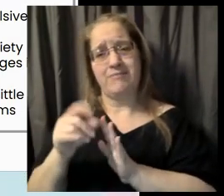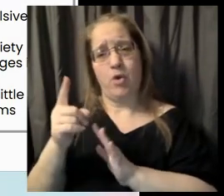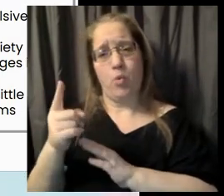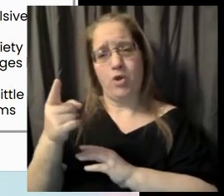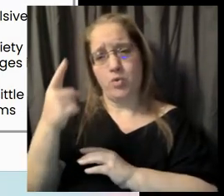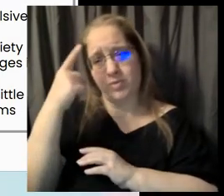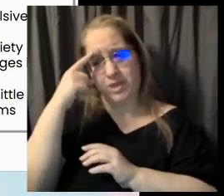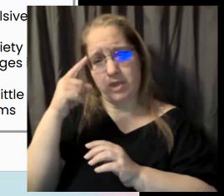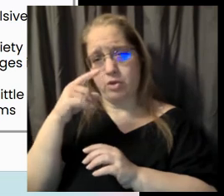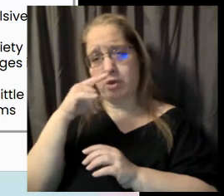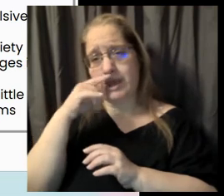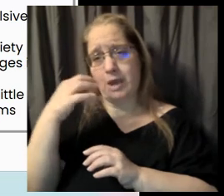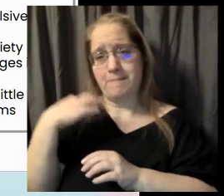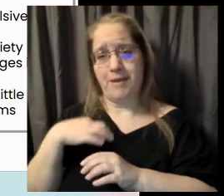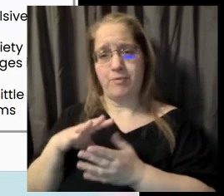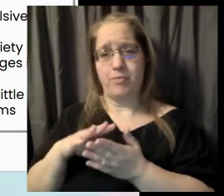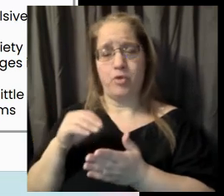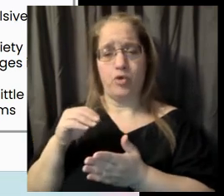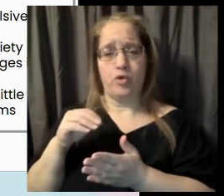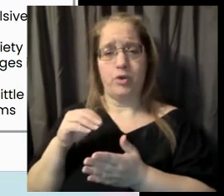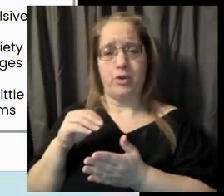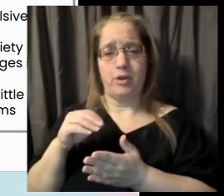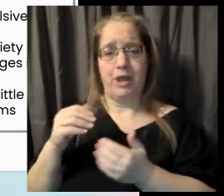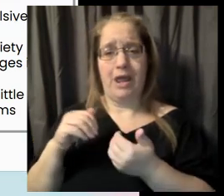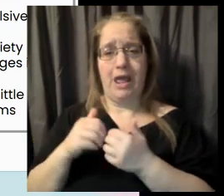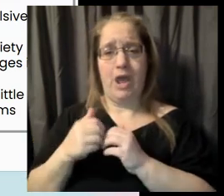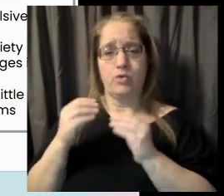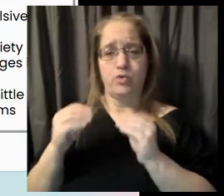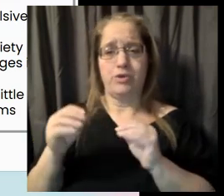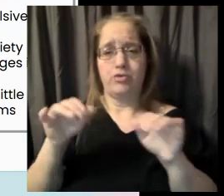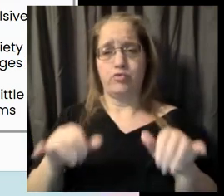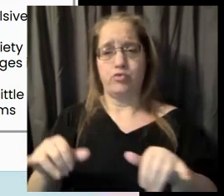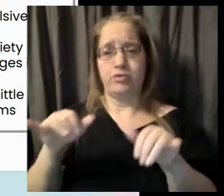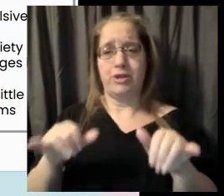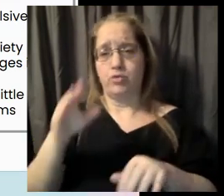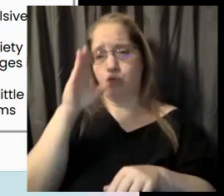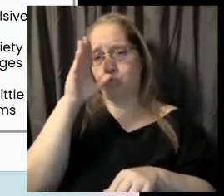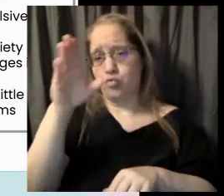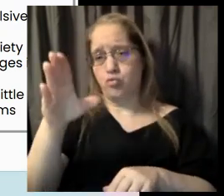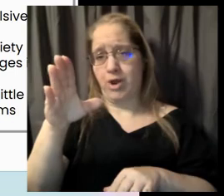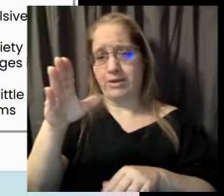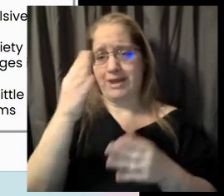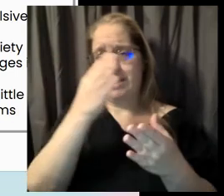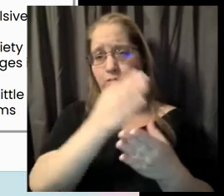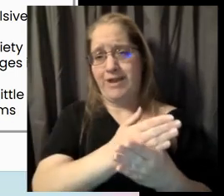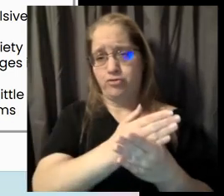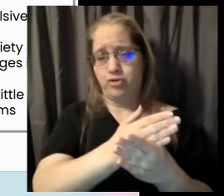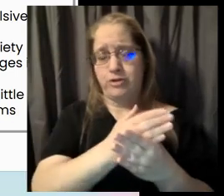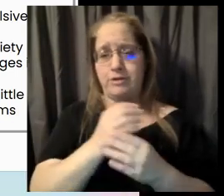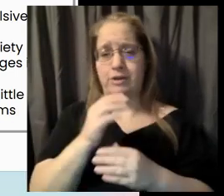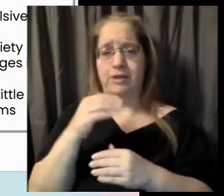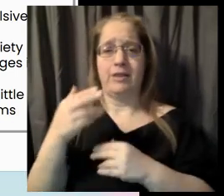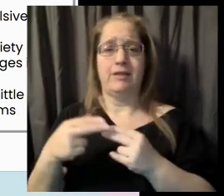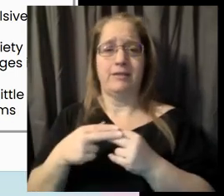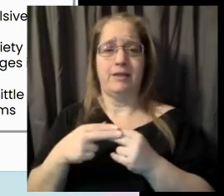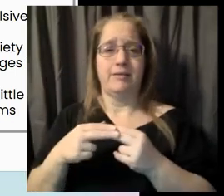child could benefit from learning as we go through the next steps on how to teach routines through direct intervention in the next slide.